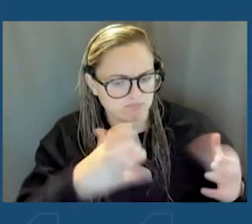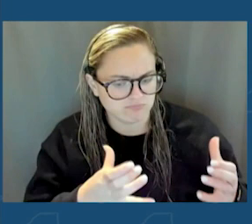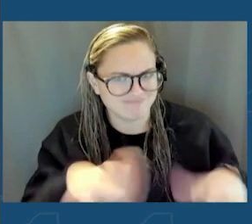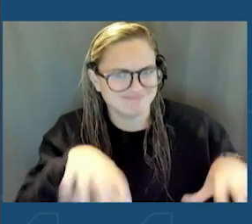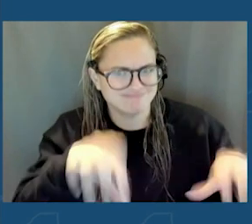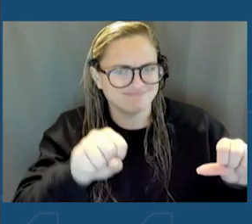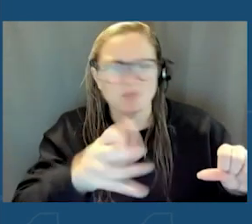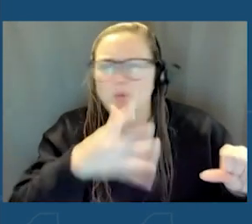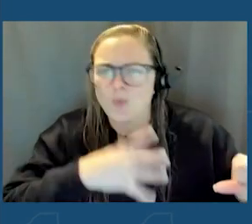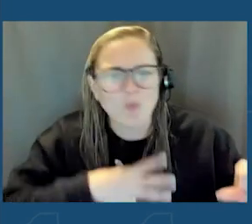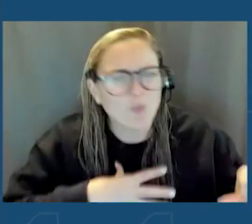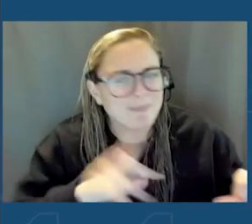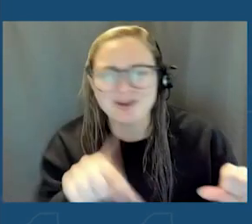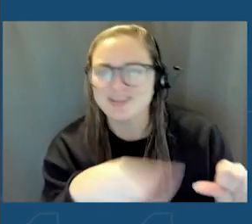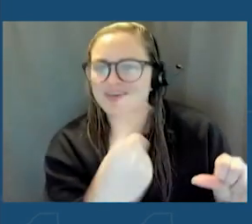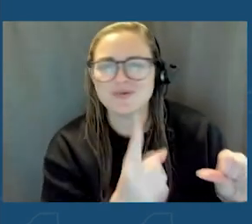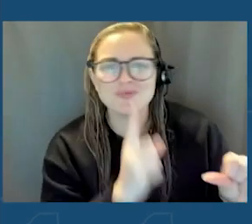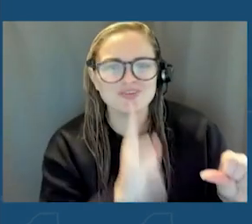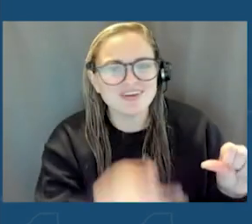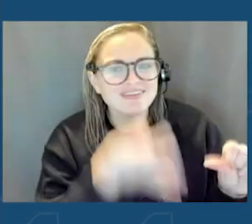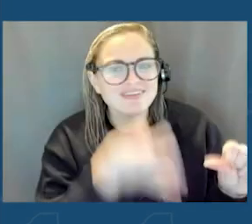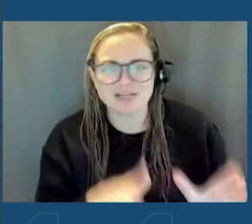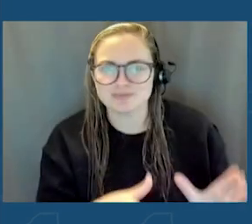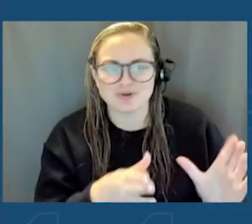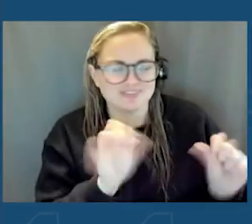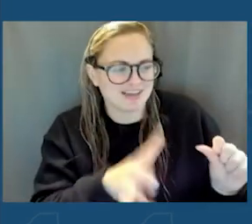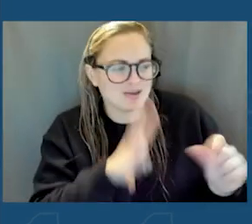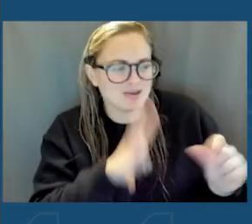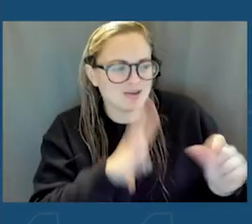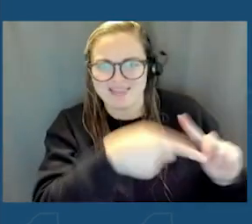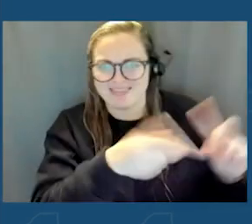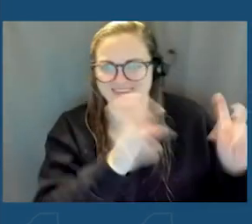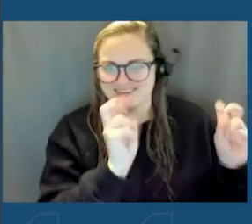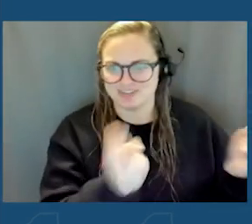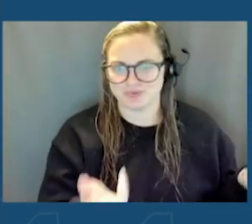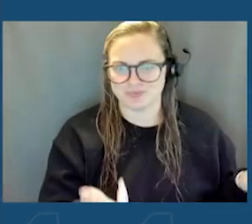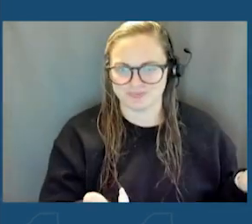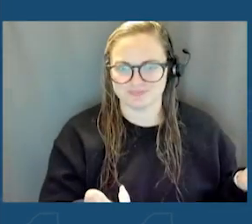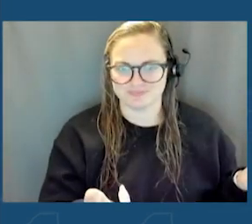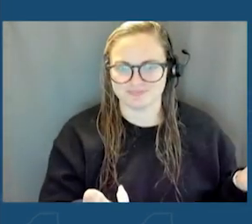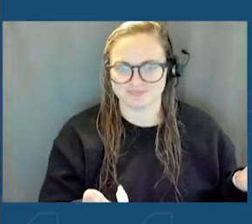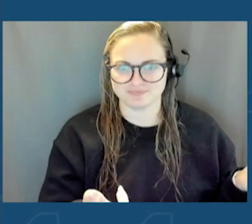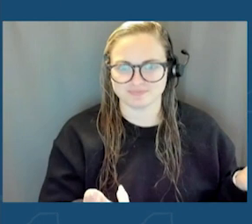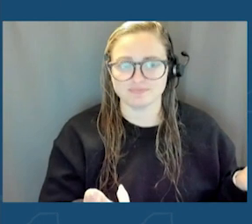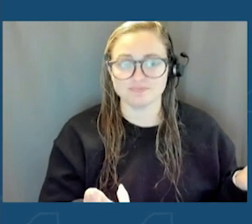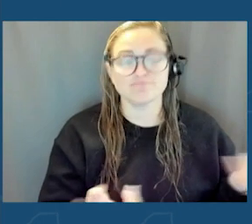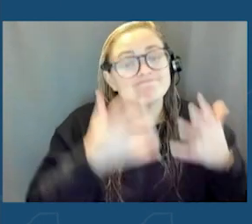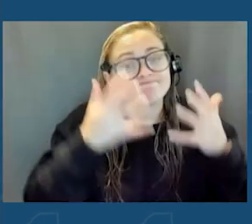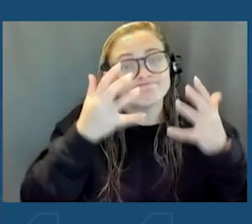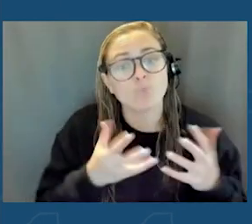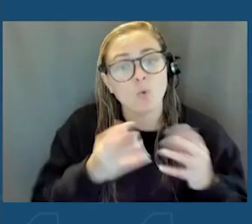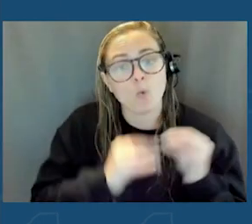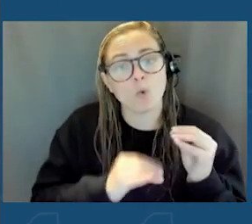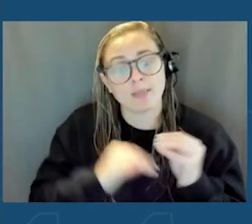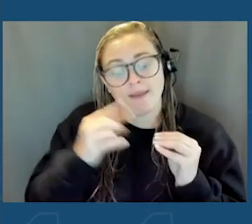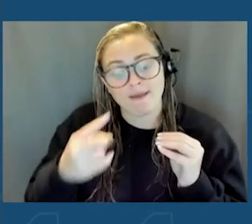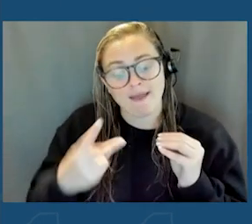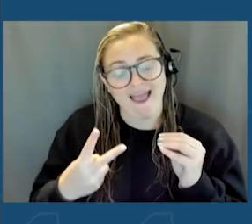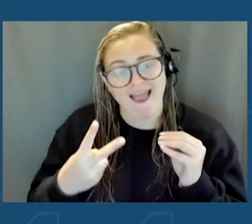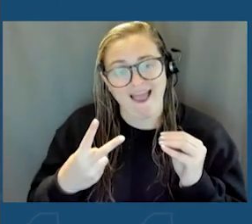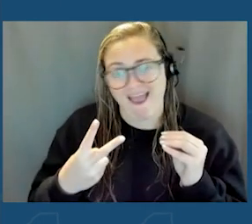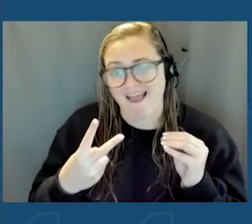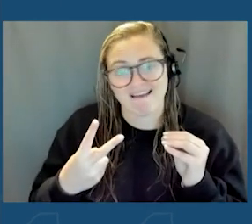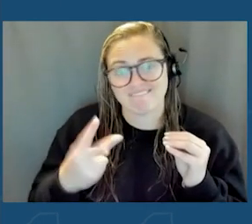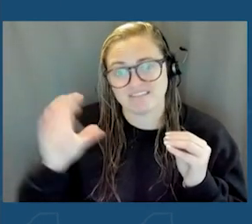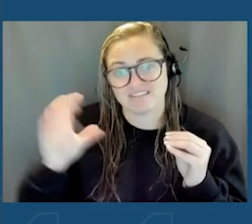quote, "women are the only real experts to speak on this critical issue." Unfortunately, more than half a century later, the issue of